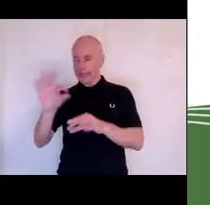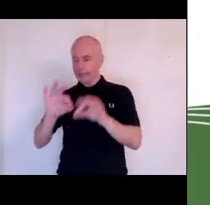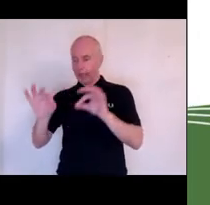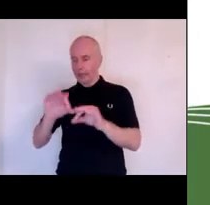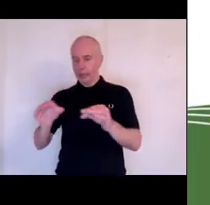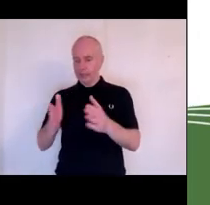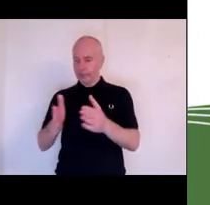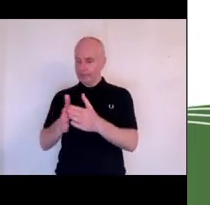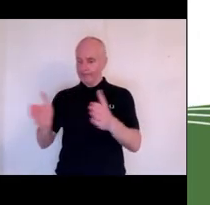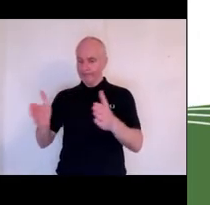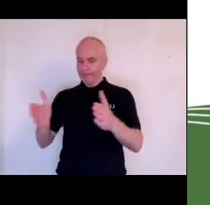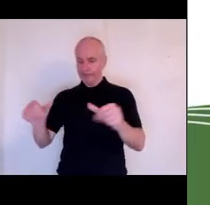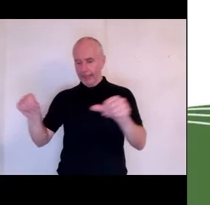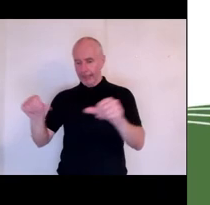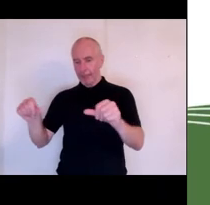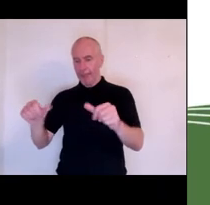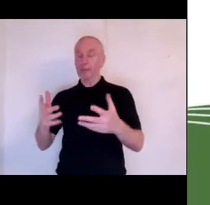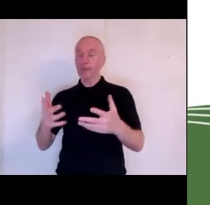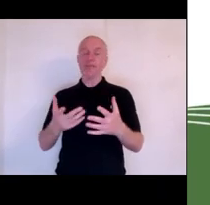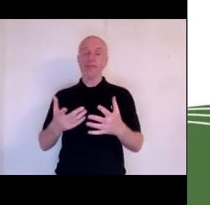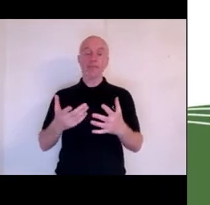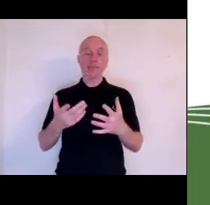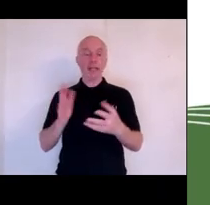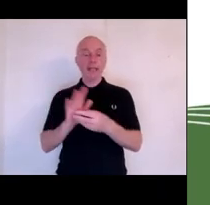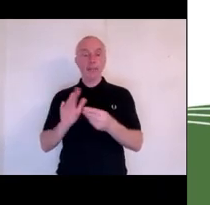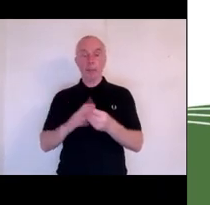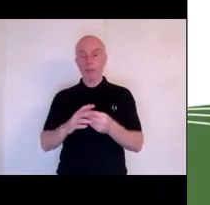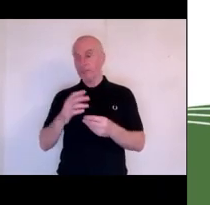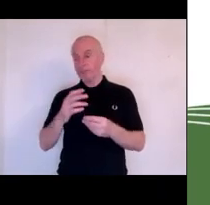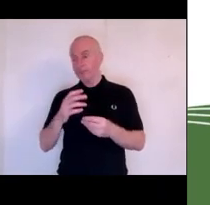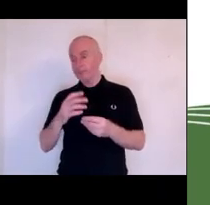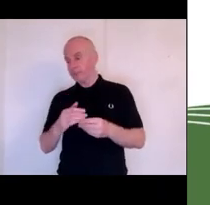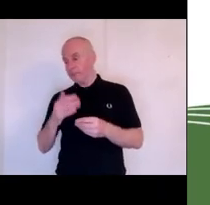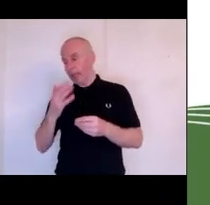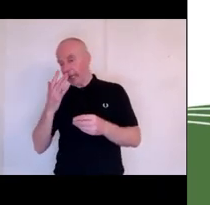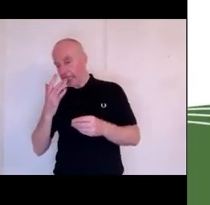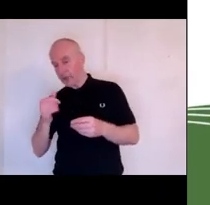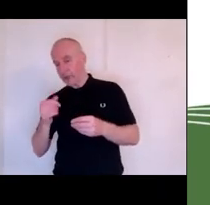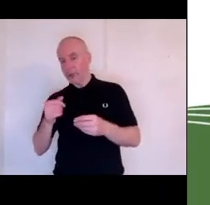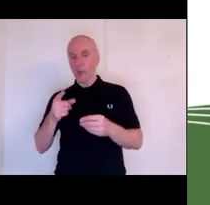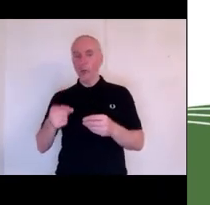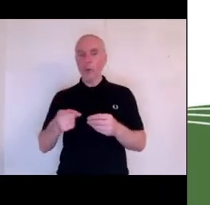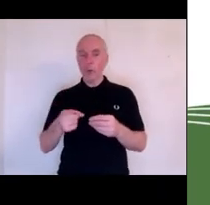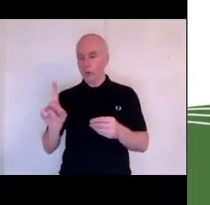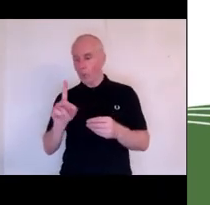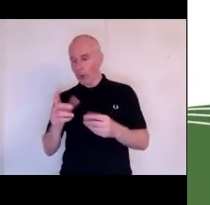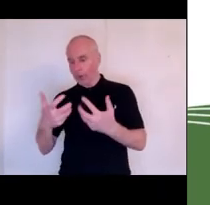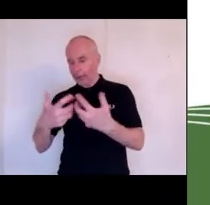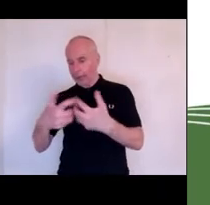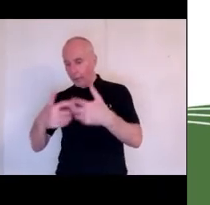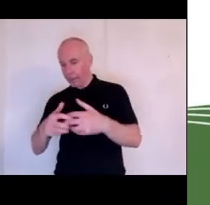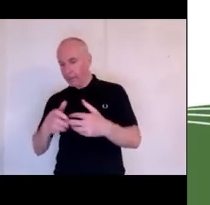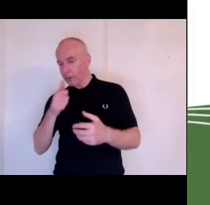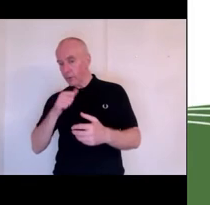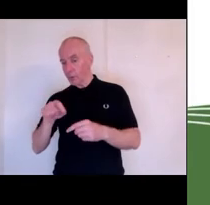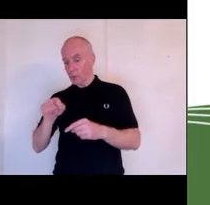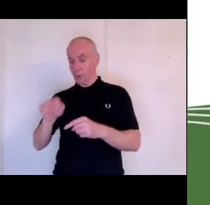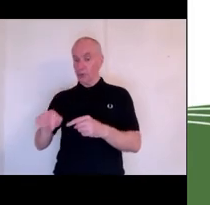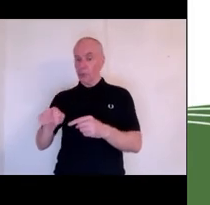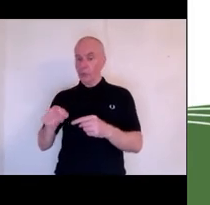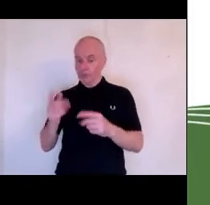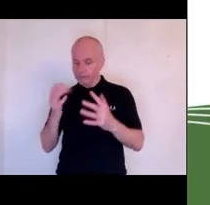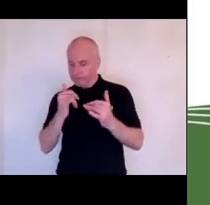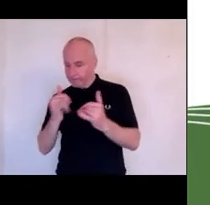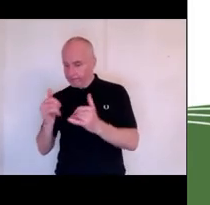could include the age of the measurement or the type of equipment that was used to make the measurement. And they'll